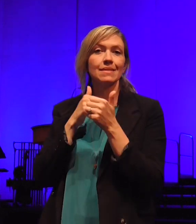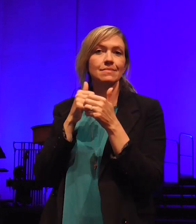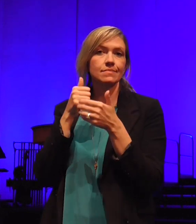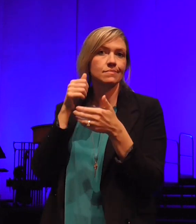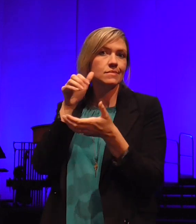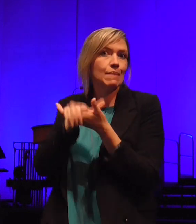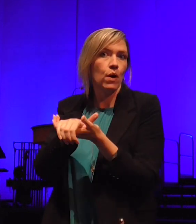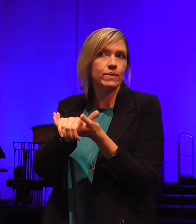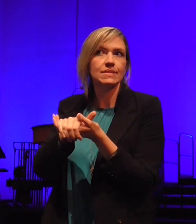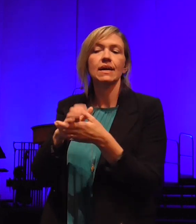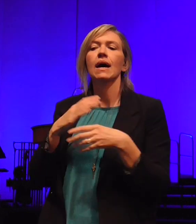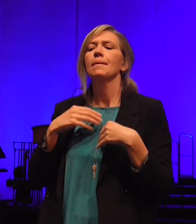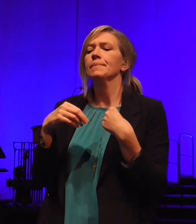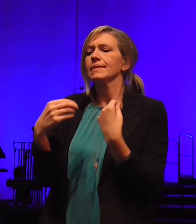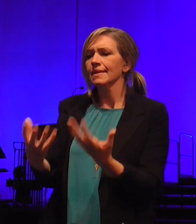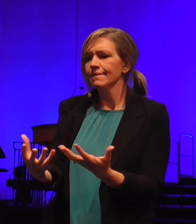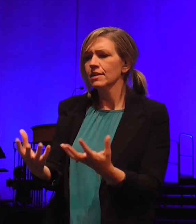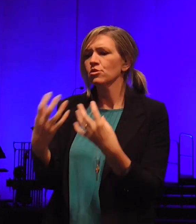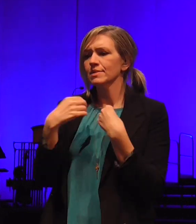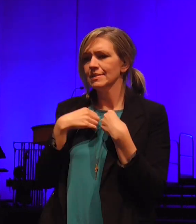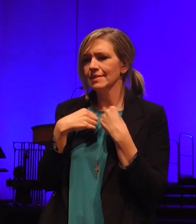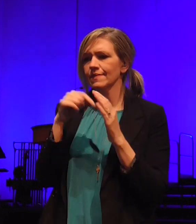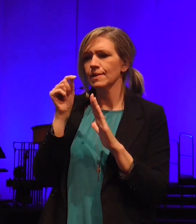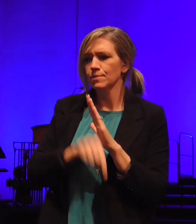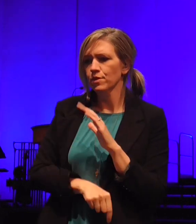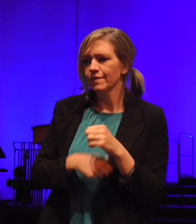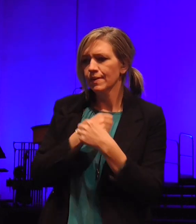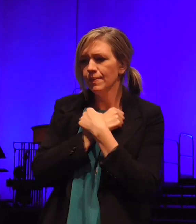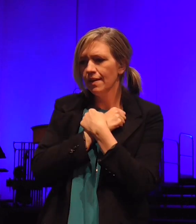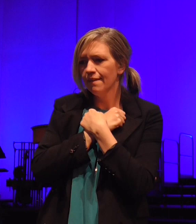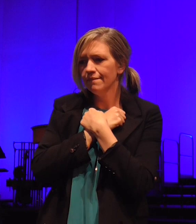am giving and receiving a profound love.